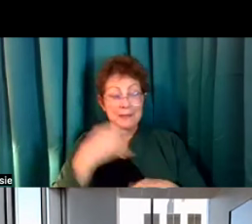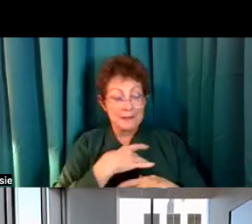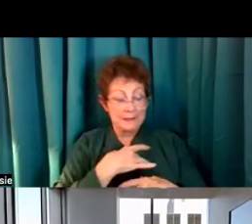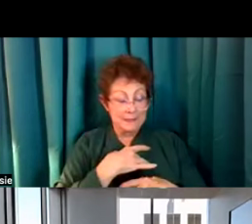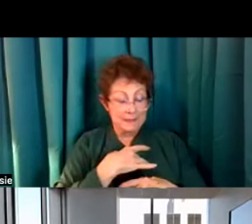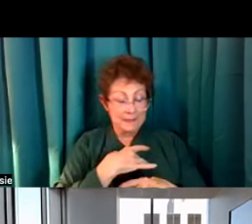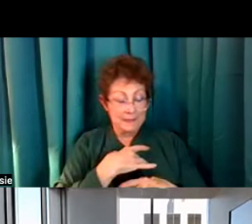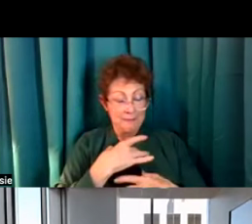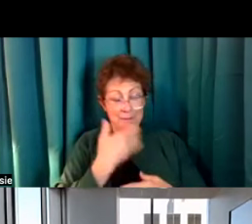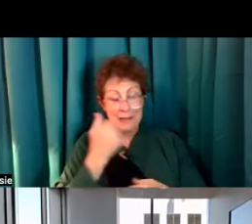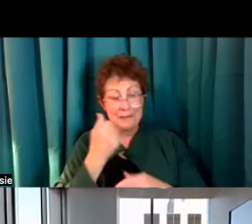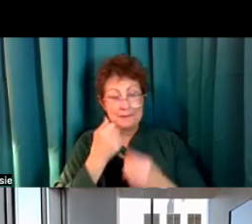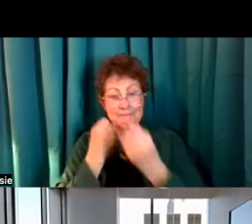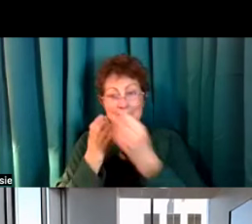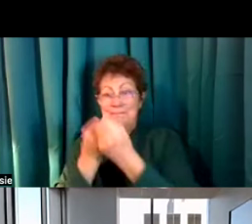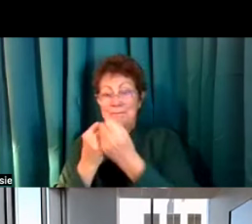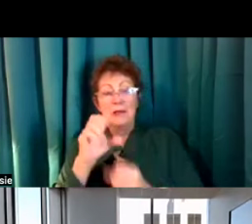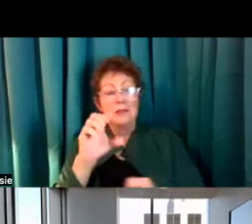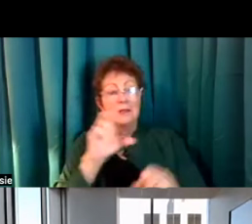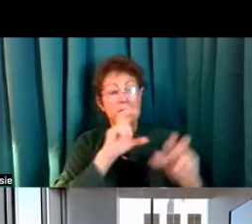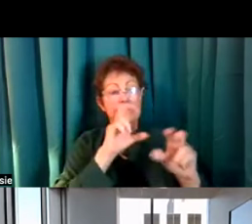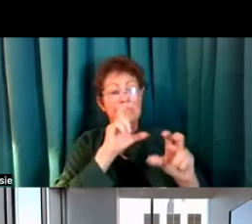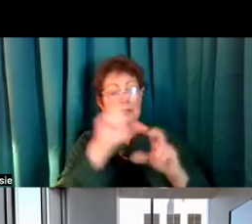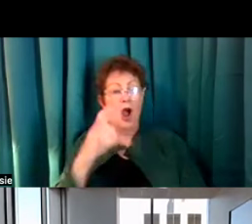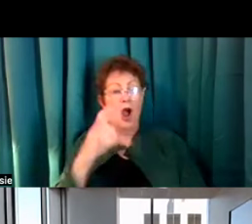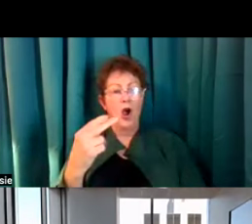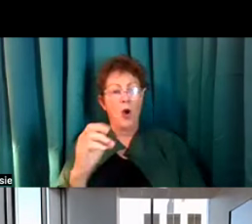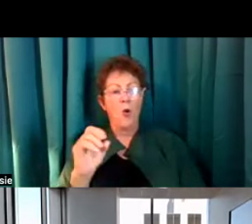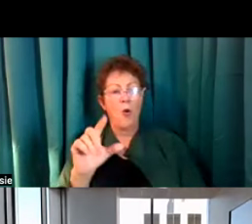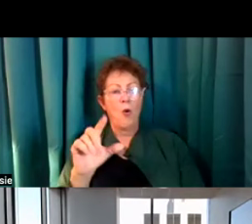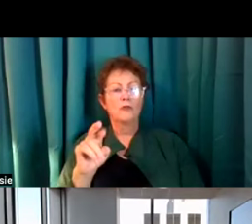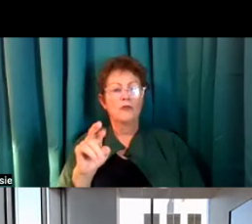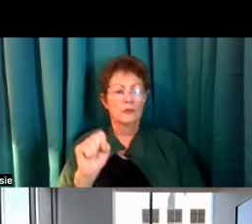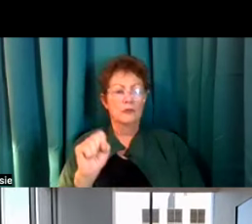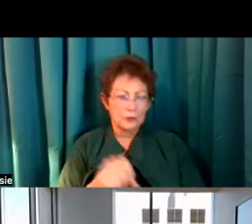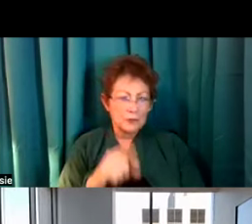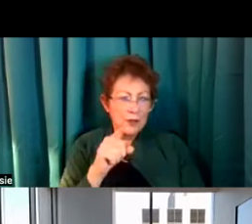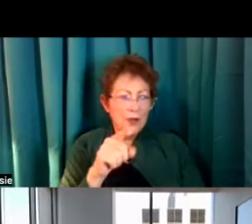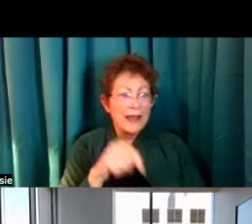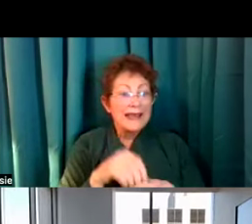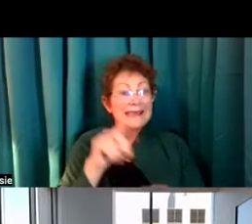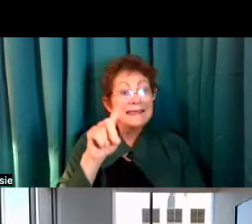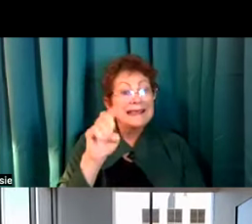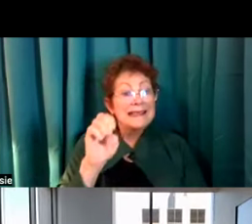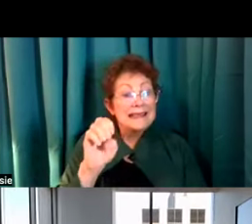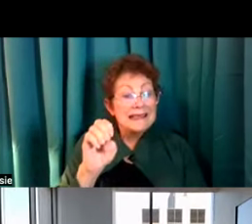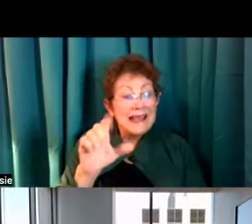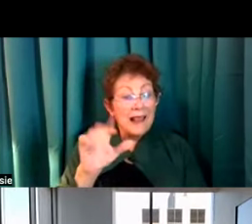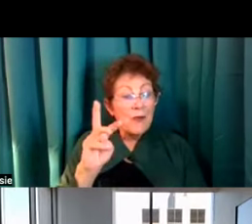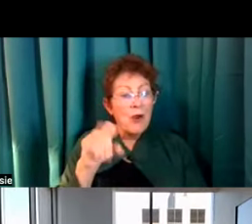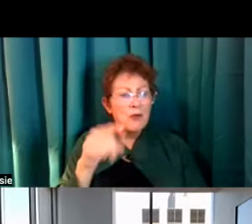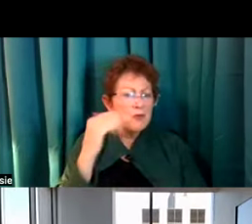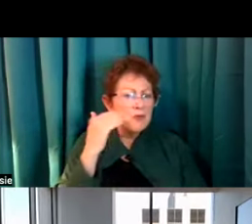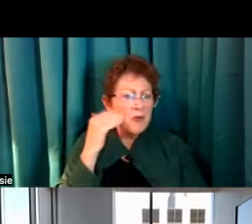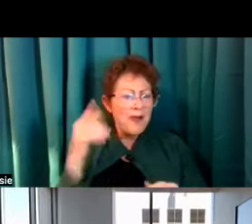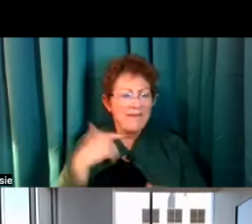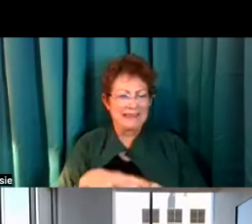stockholders. So corporation, there is the business judgment rule in Delaware, which probably many people are familiar